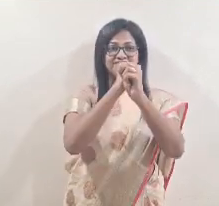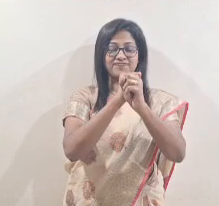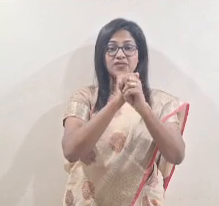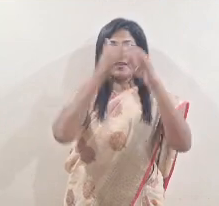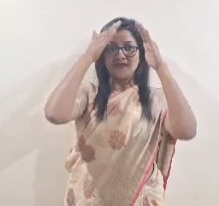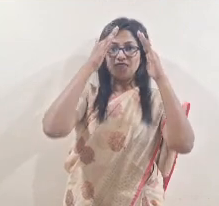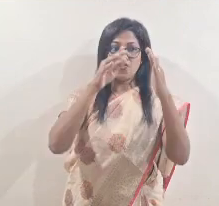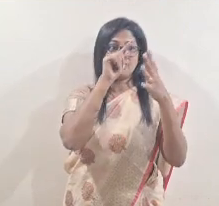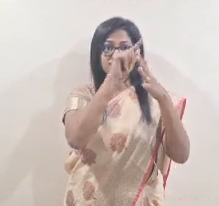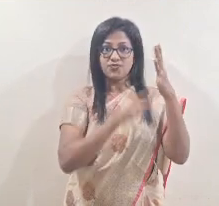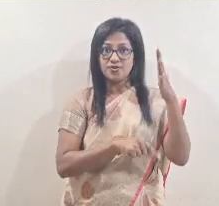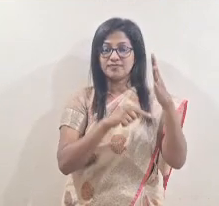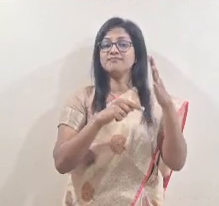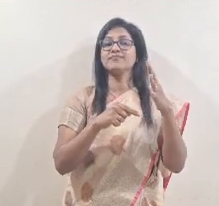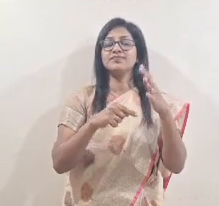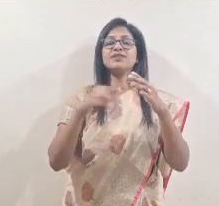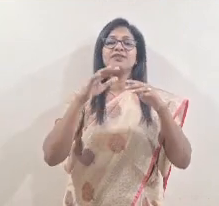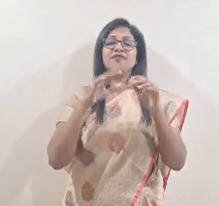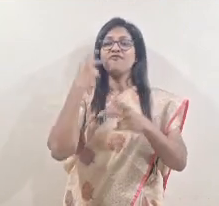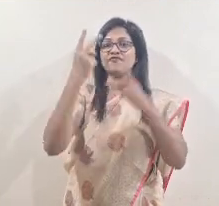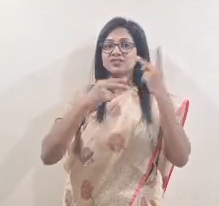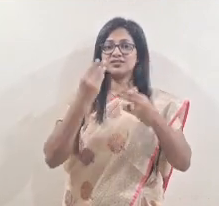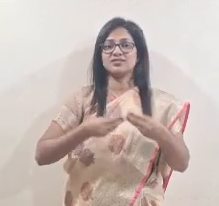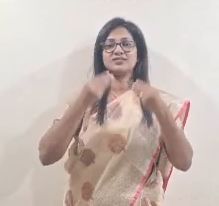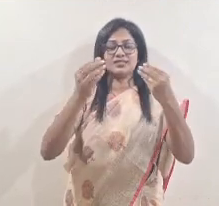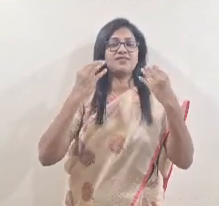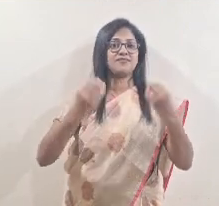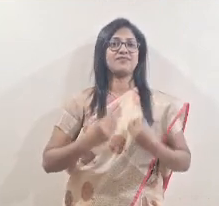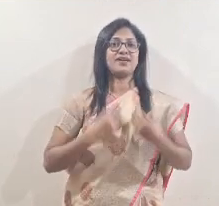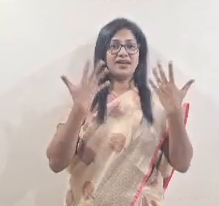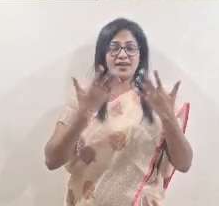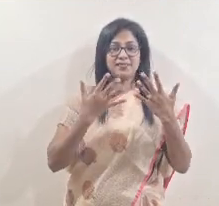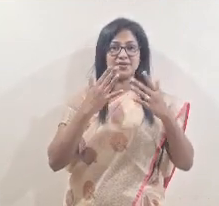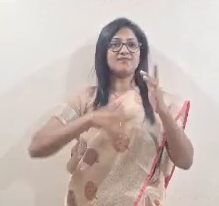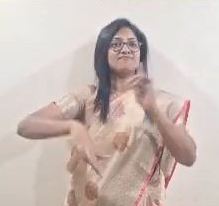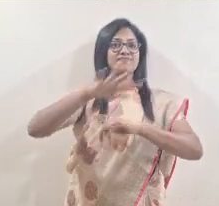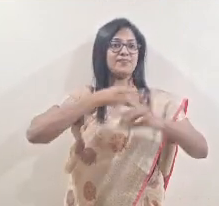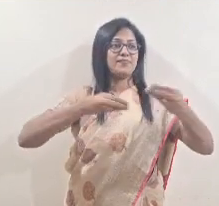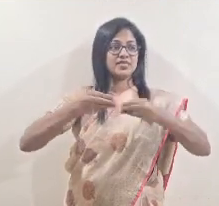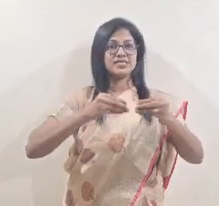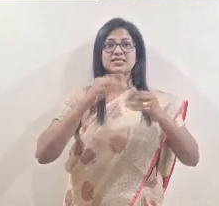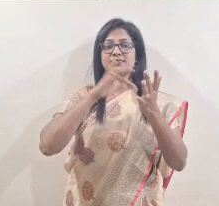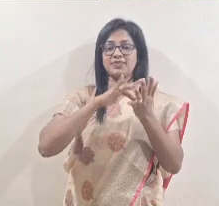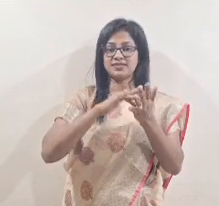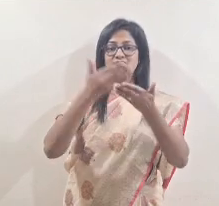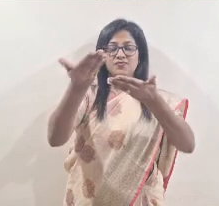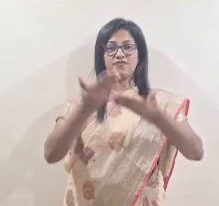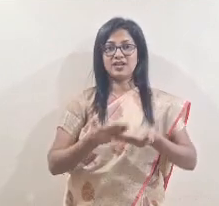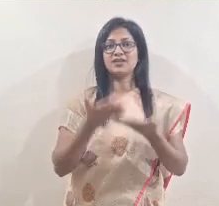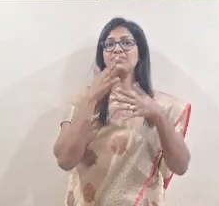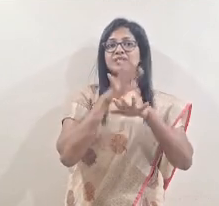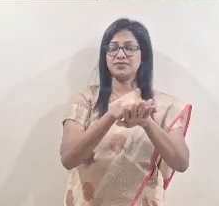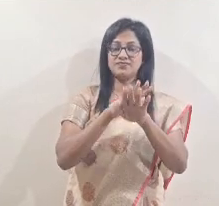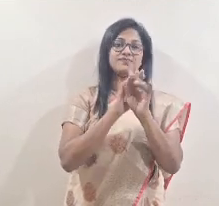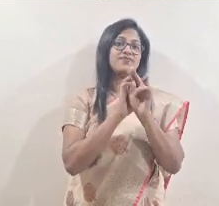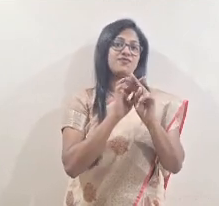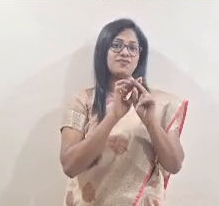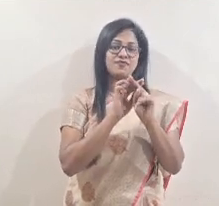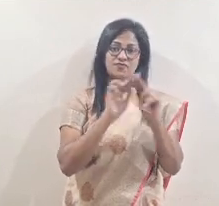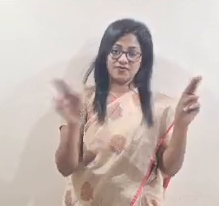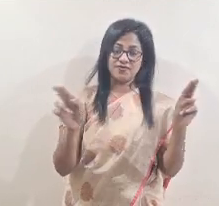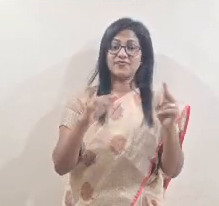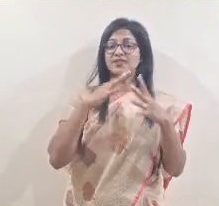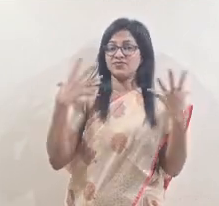paying attention to these points, we can make visitors happy and create a commercial centers that welcome and inclusive to all.